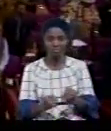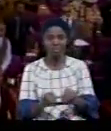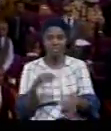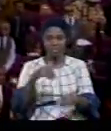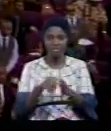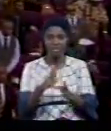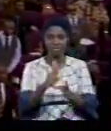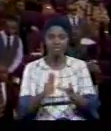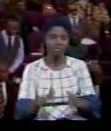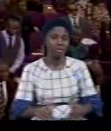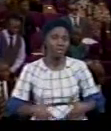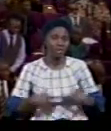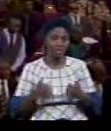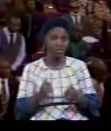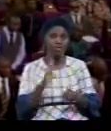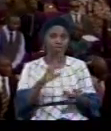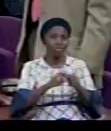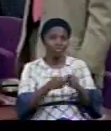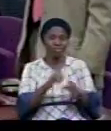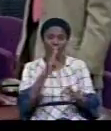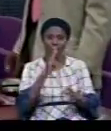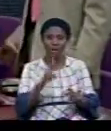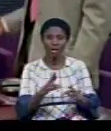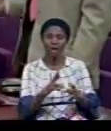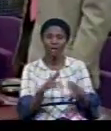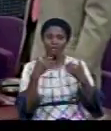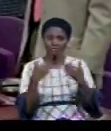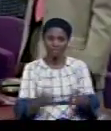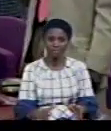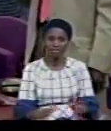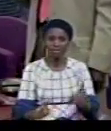My problems are over.